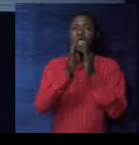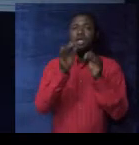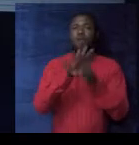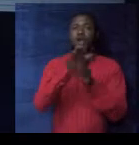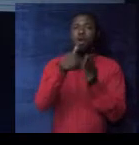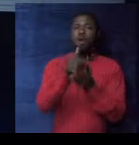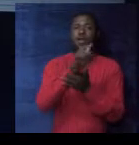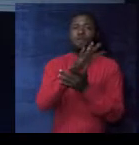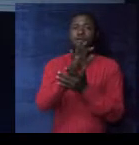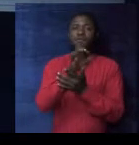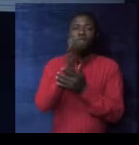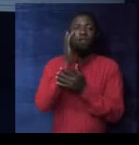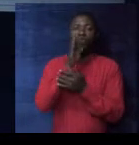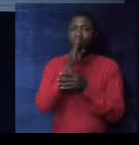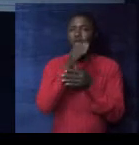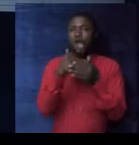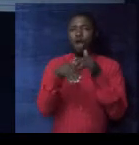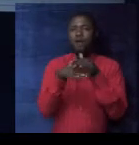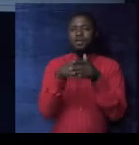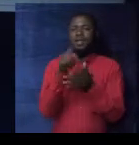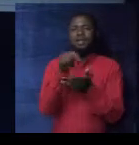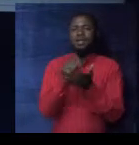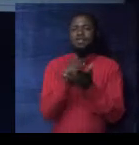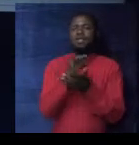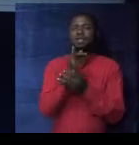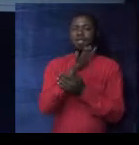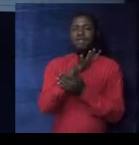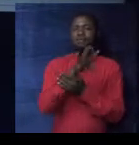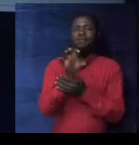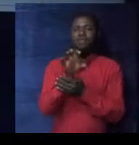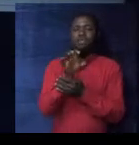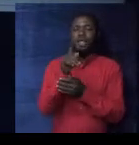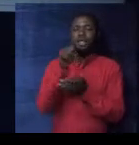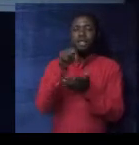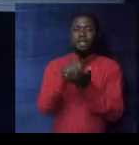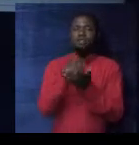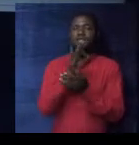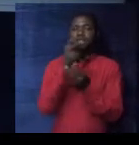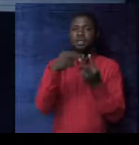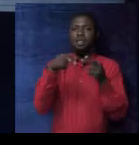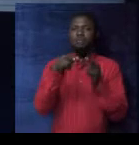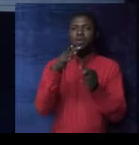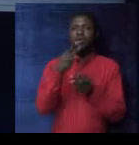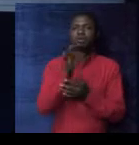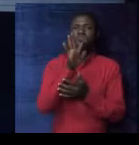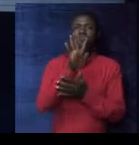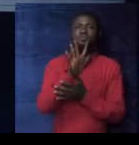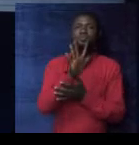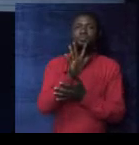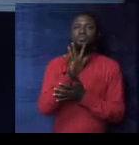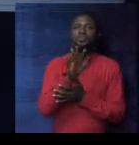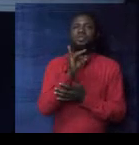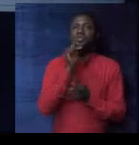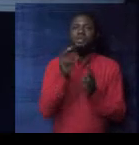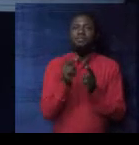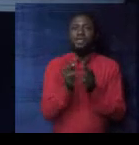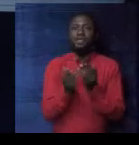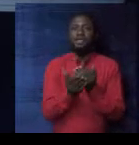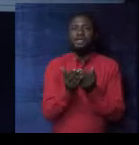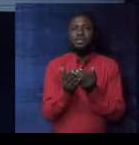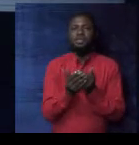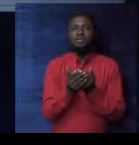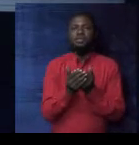Because if you were to build houses, this all 500 will be on the 1,000. Okay. So you say 500,000 is the value of